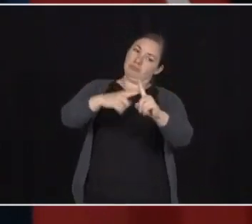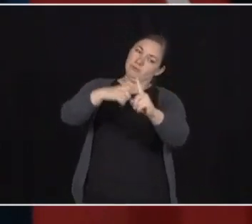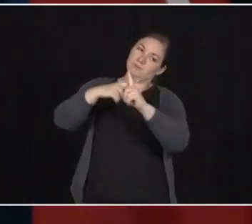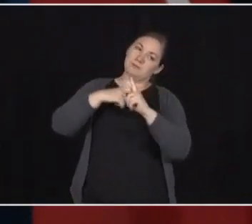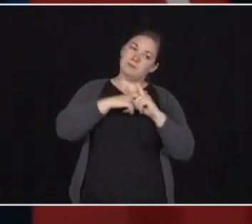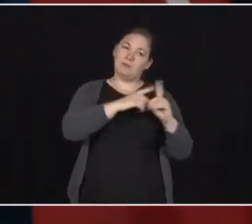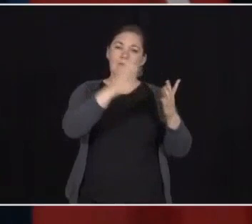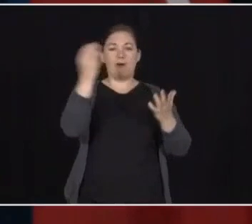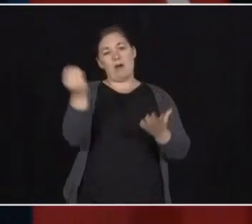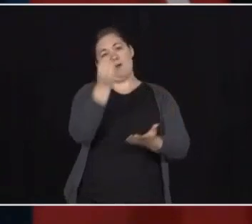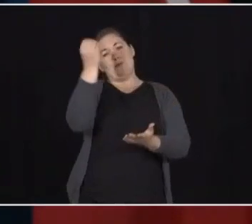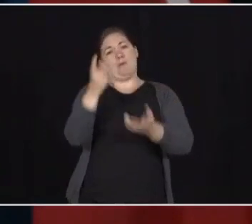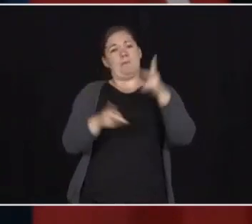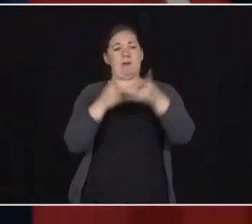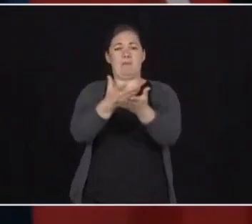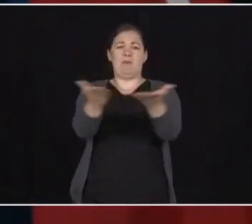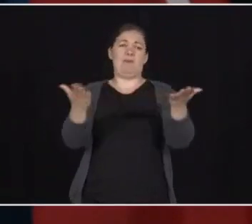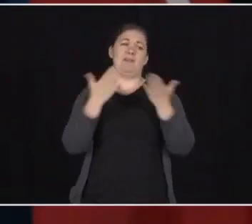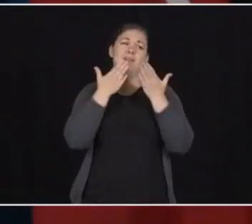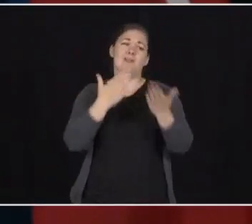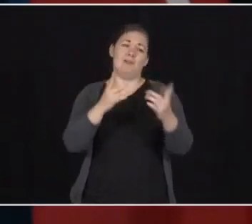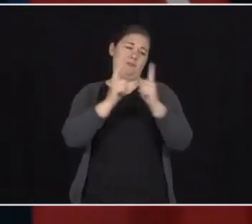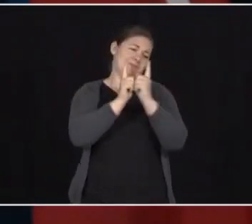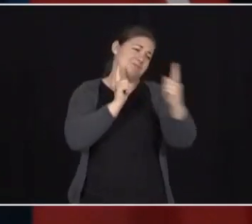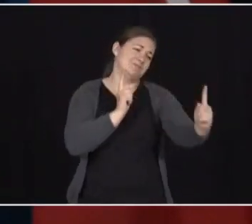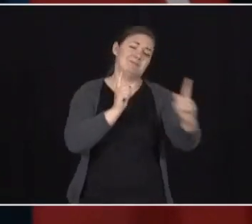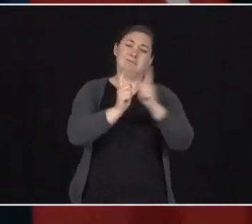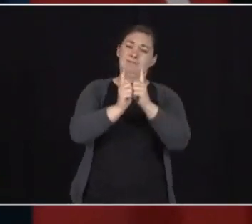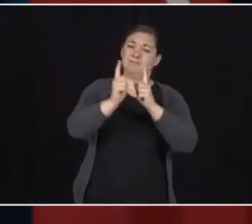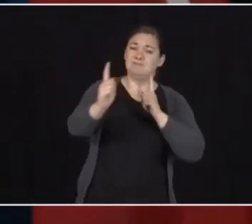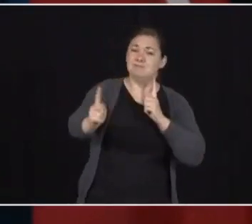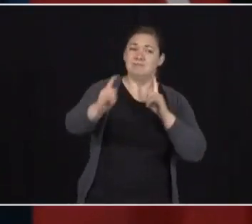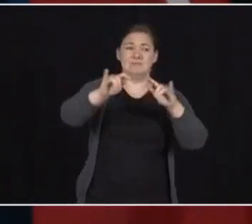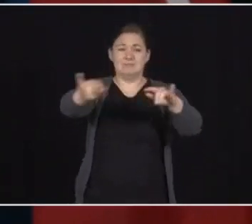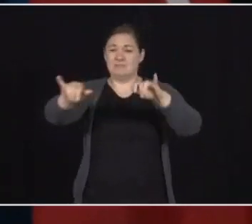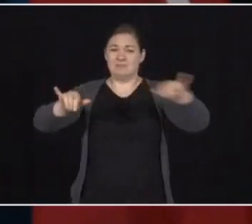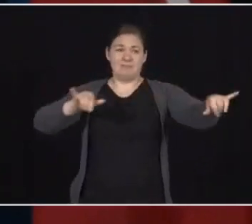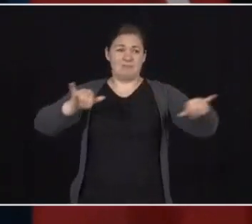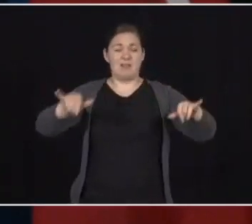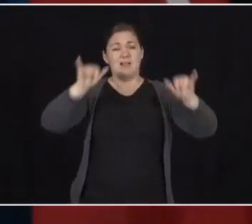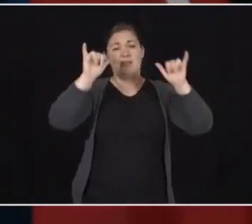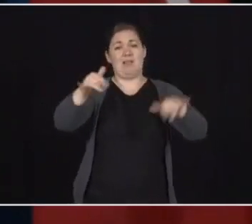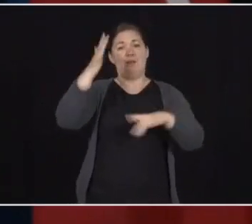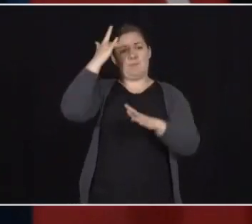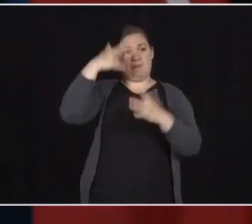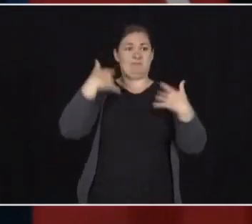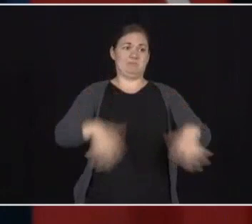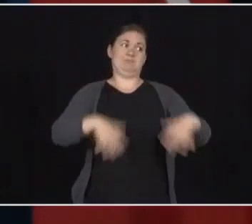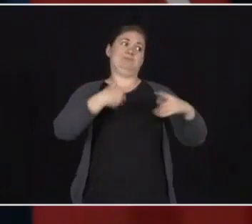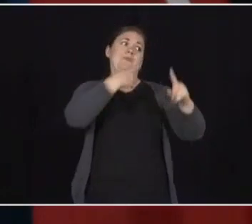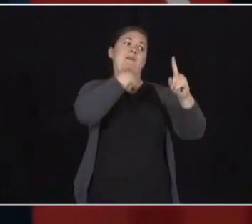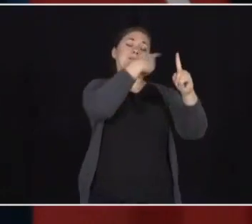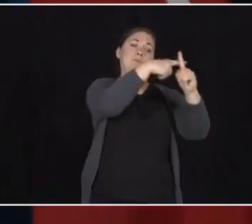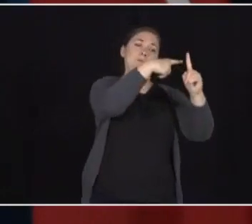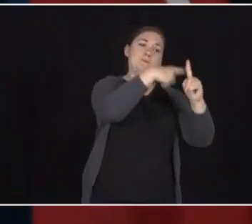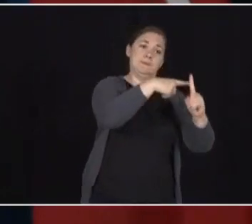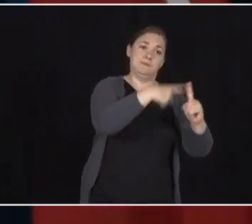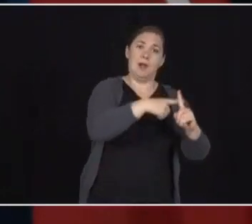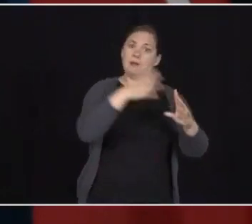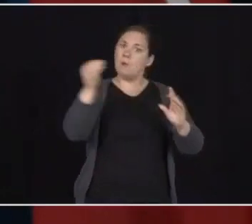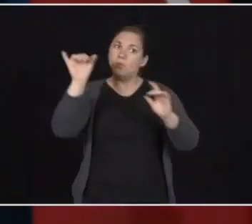incredible, absolutely incredible. That's the reason we're seeing some positive results on the testing there.